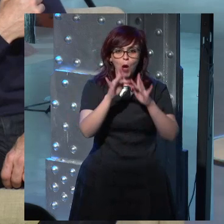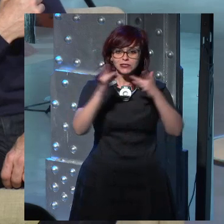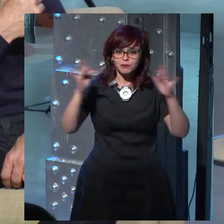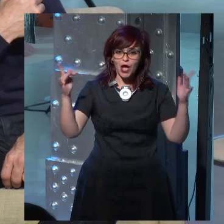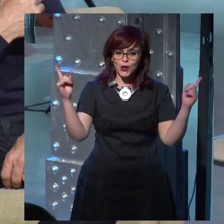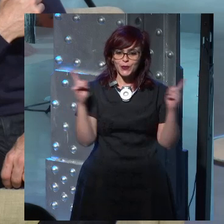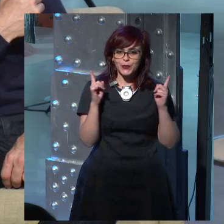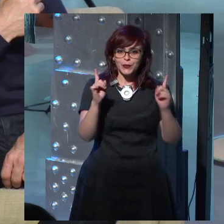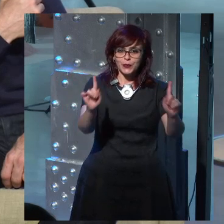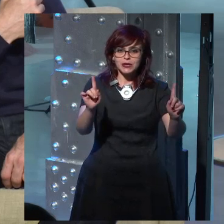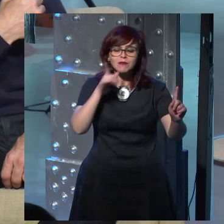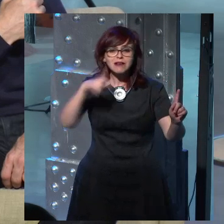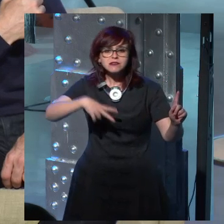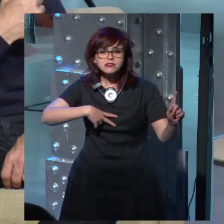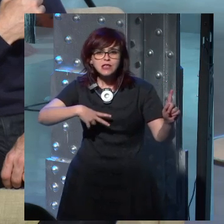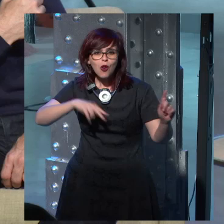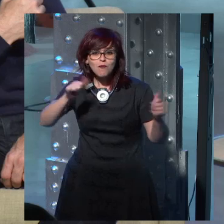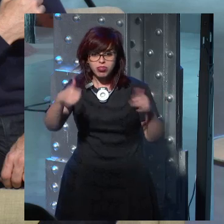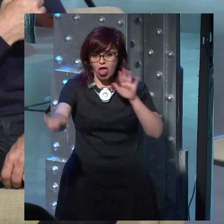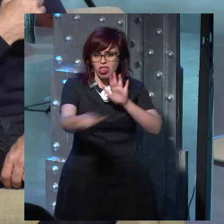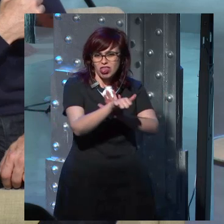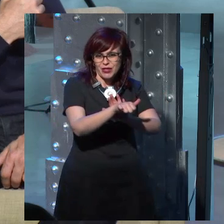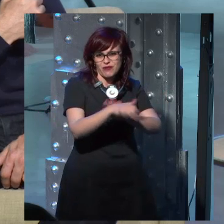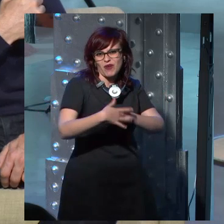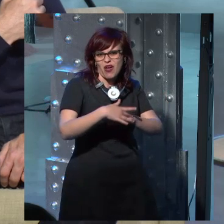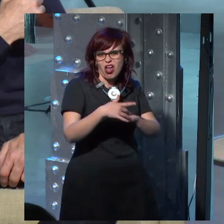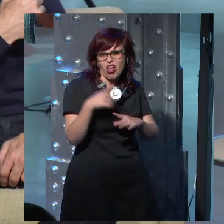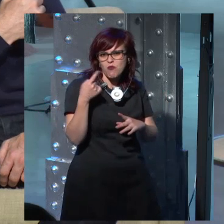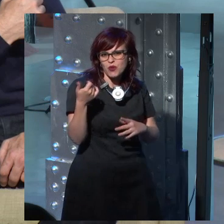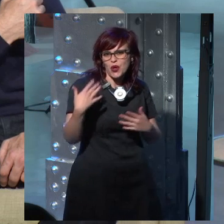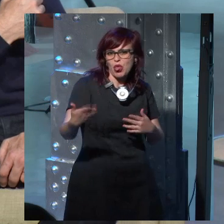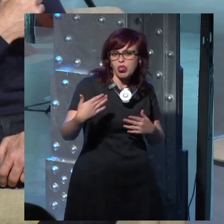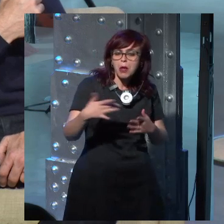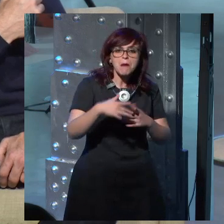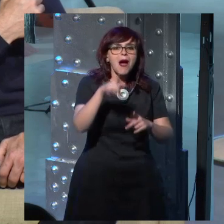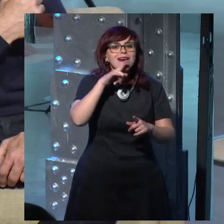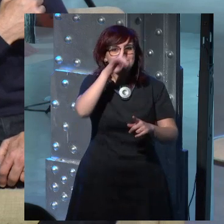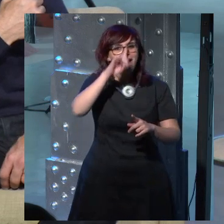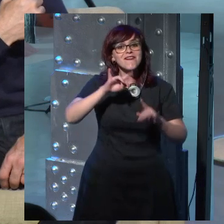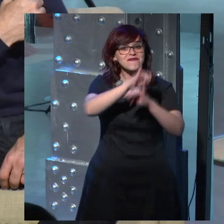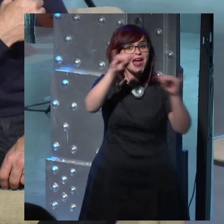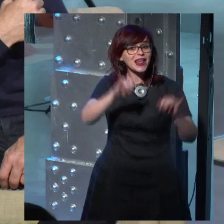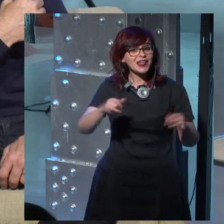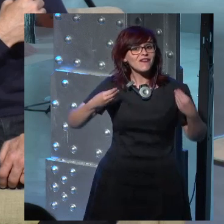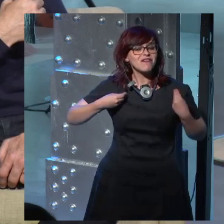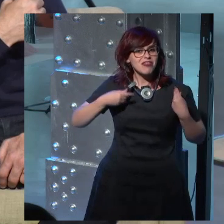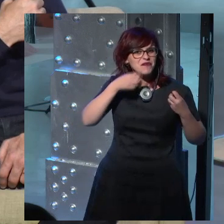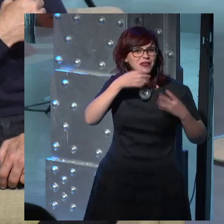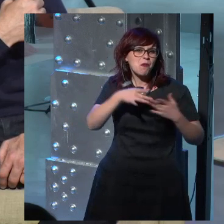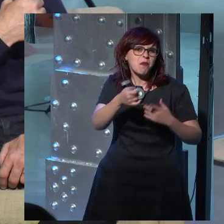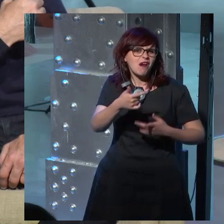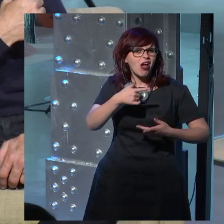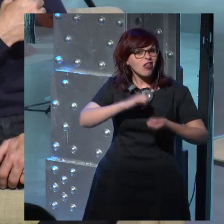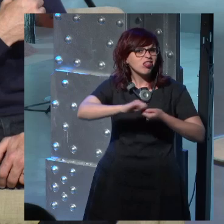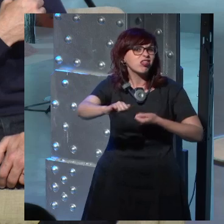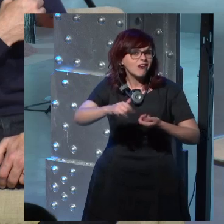a petty criminal who was seemingly happily engaging in unethical behavior,